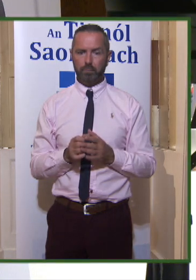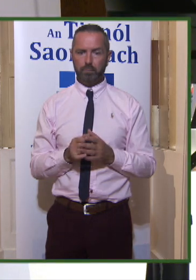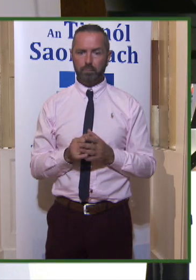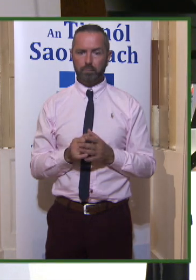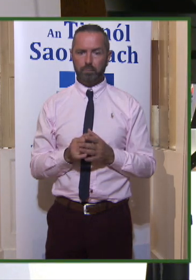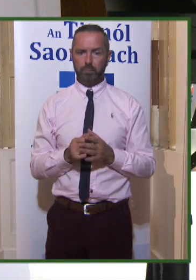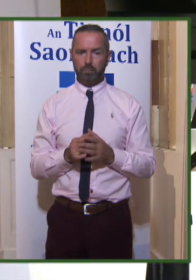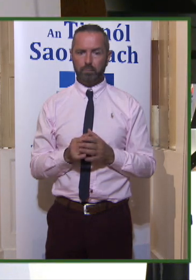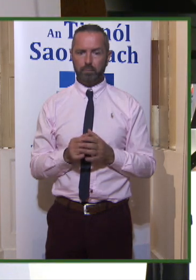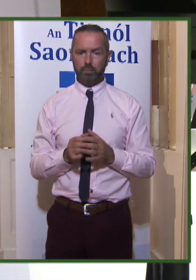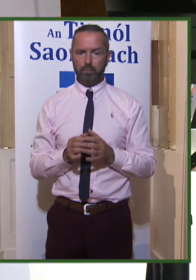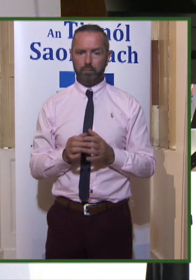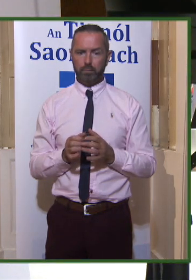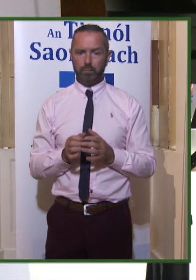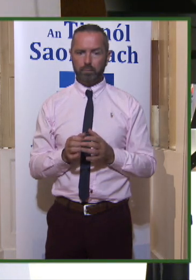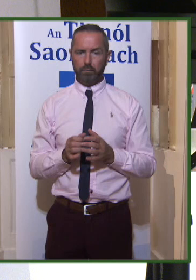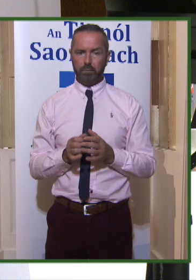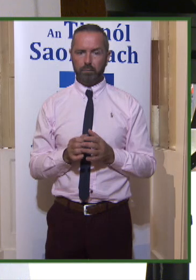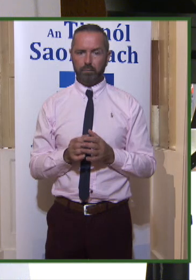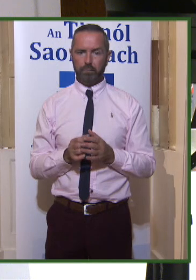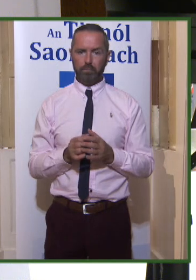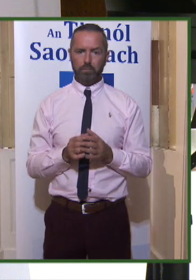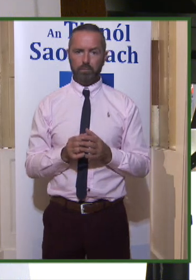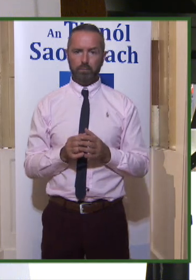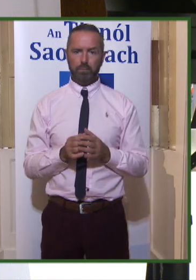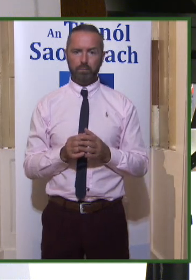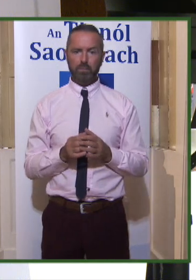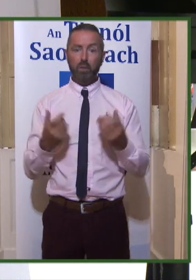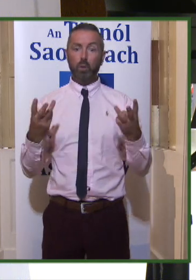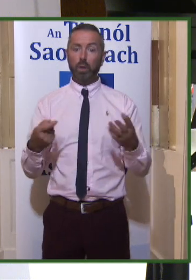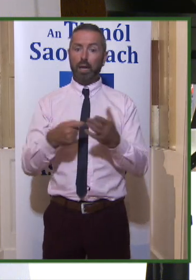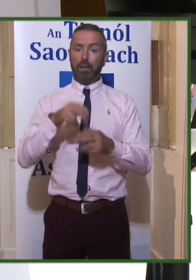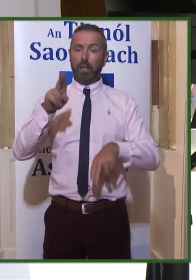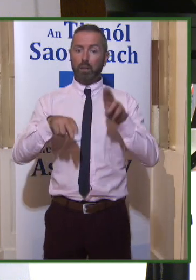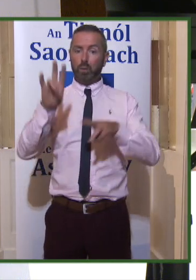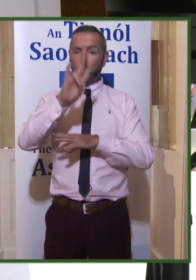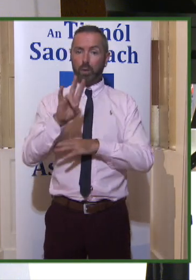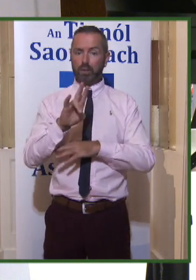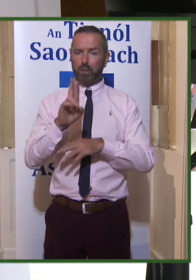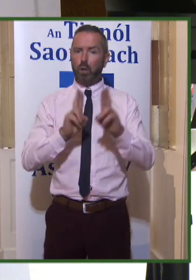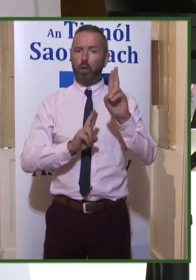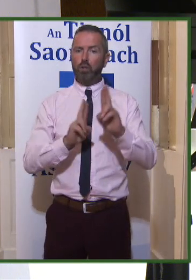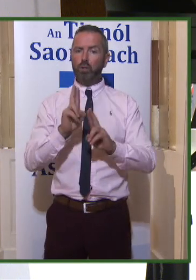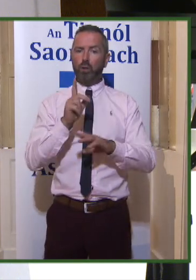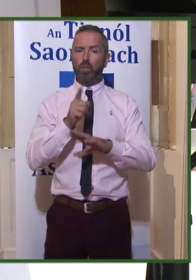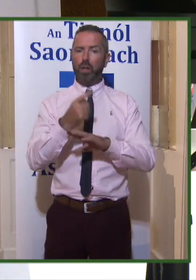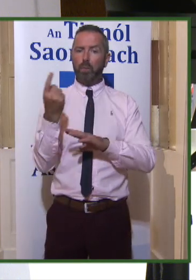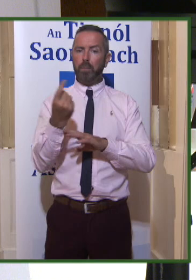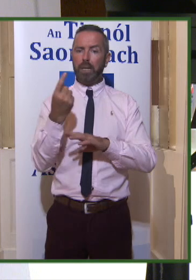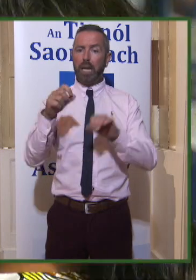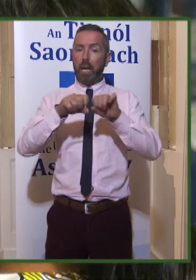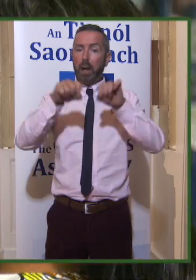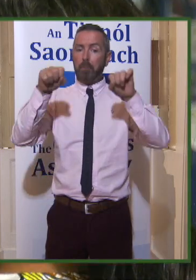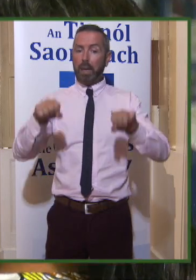you're proposing ballot paper number 2, a new question. Yeah. And the new question is, should there be a mechanism to remove the